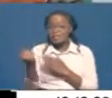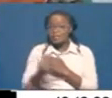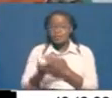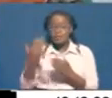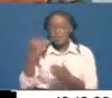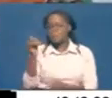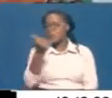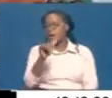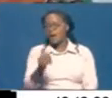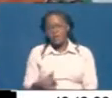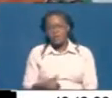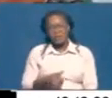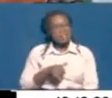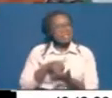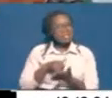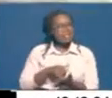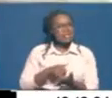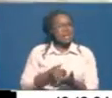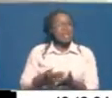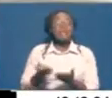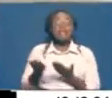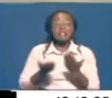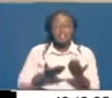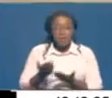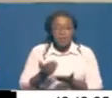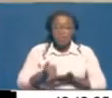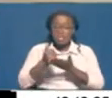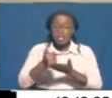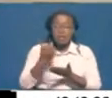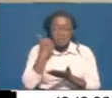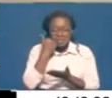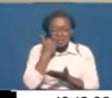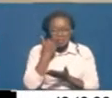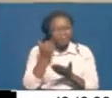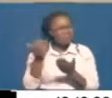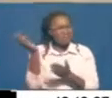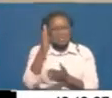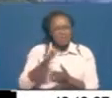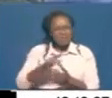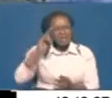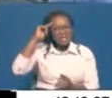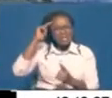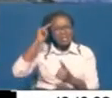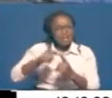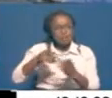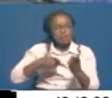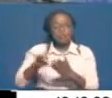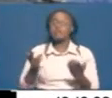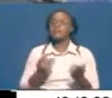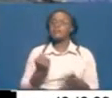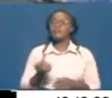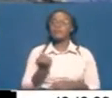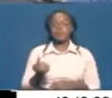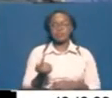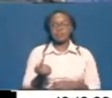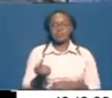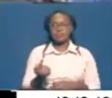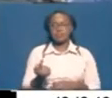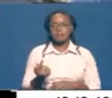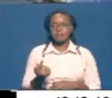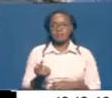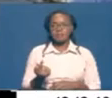na akasisitiza hawatawahudumia wagonjwa hadi wakati malalamishi yao yatakaposhughulikiwa. Ladies and gentlemen, it does not make